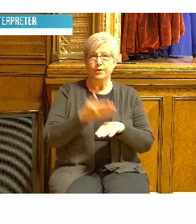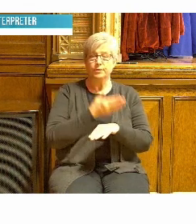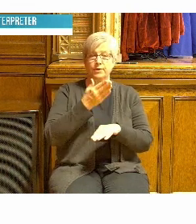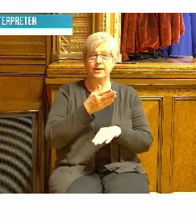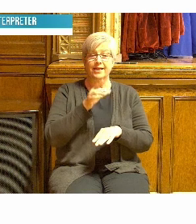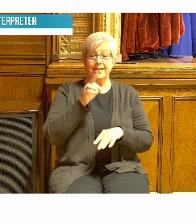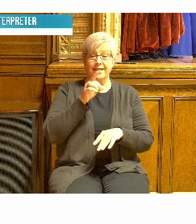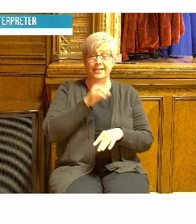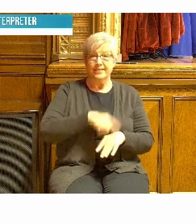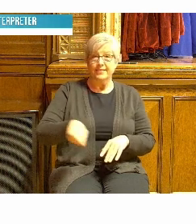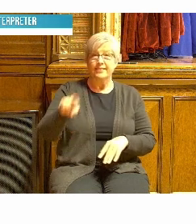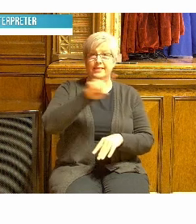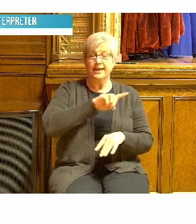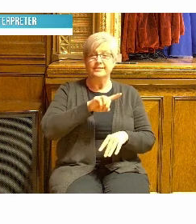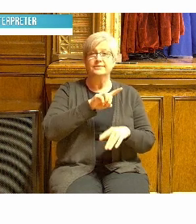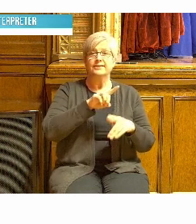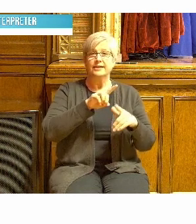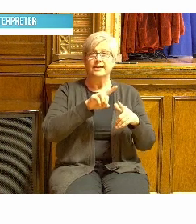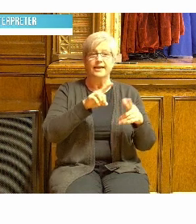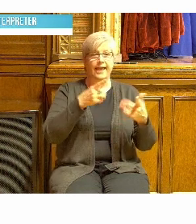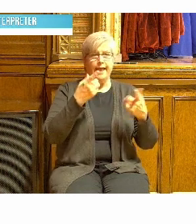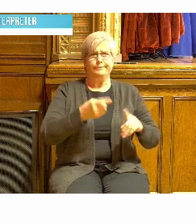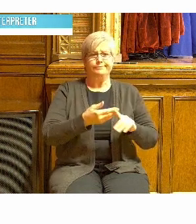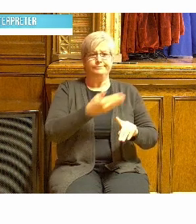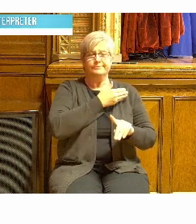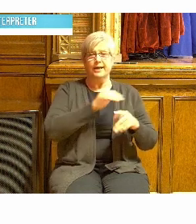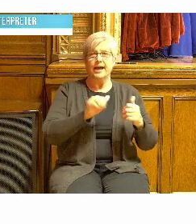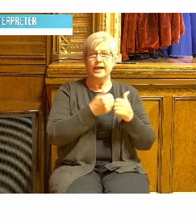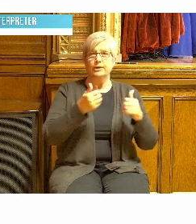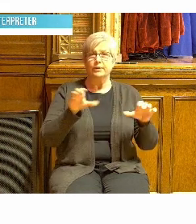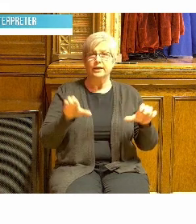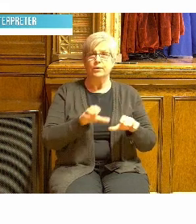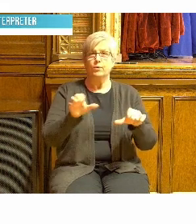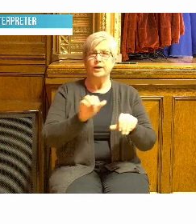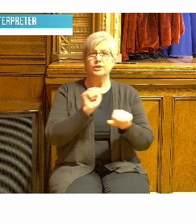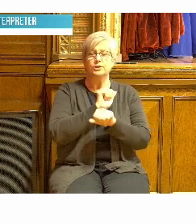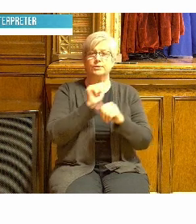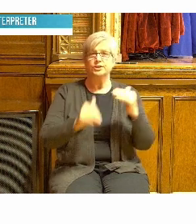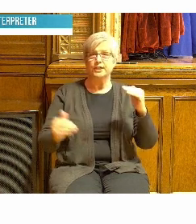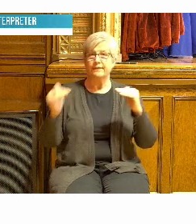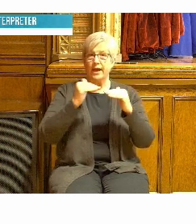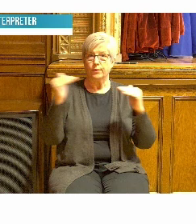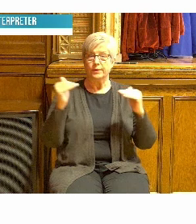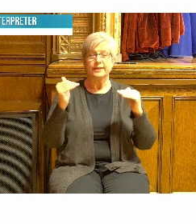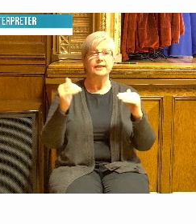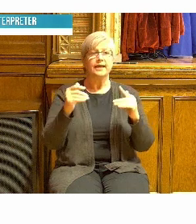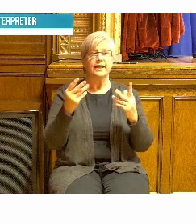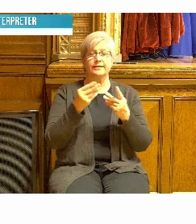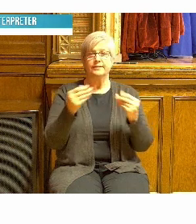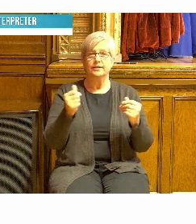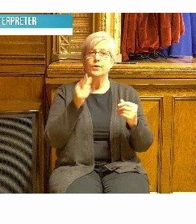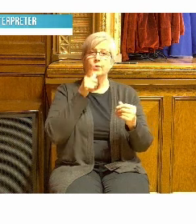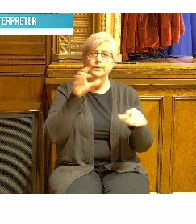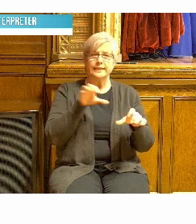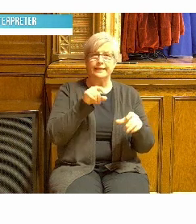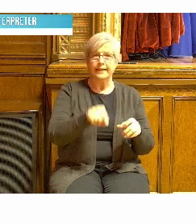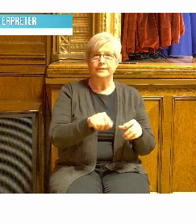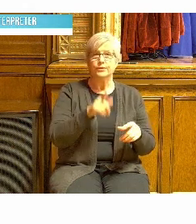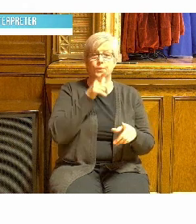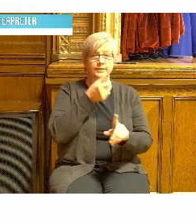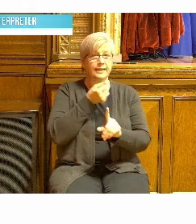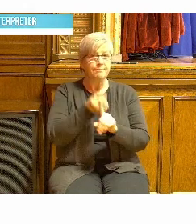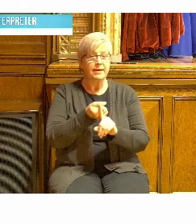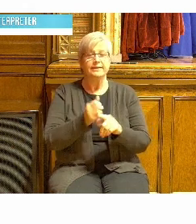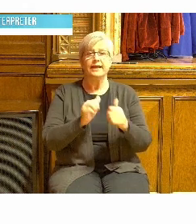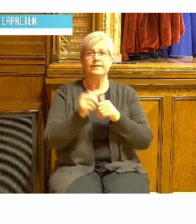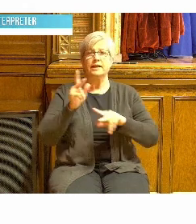to repair harm and achieve equity in New York State? Next, we're going to explore who did this, who was impacted, and most importantly,